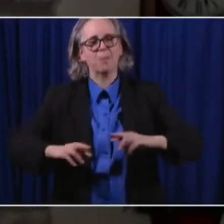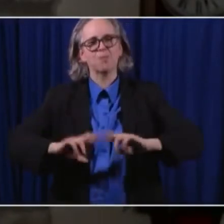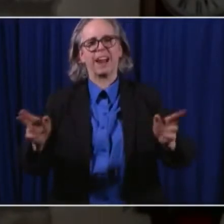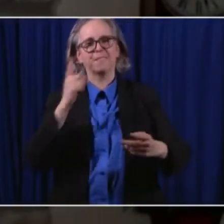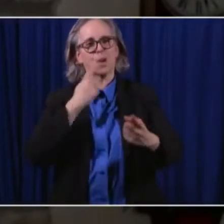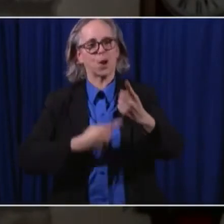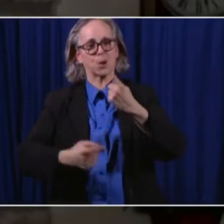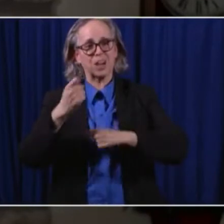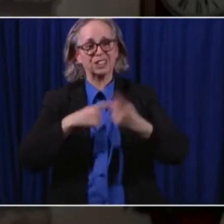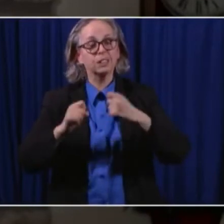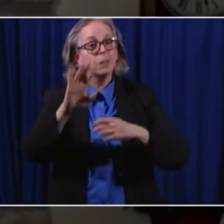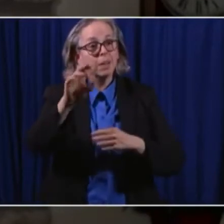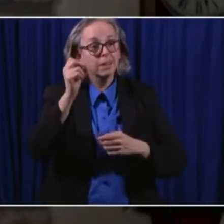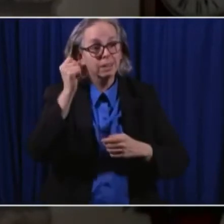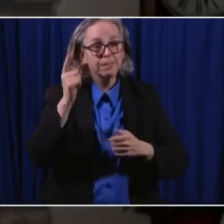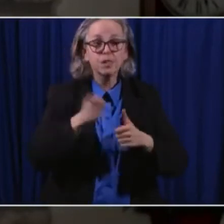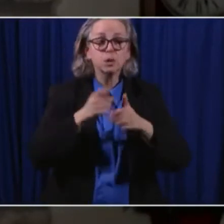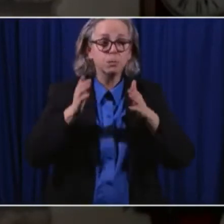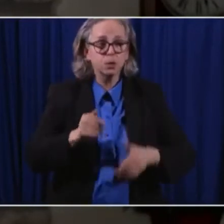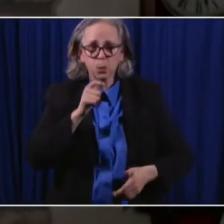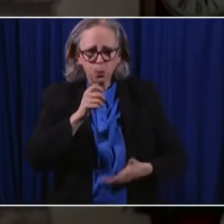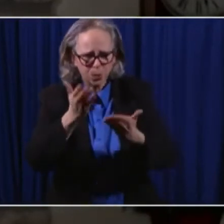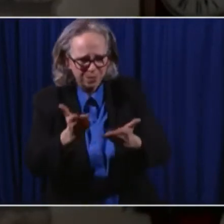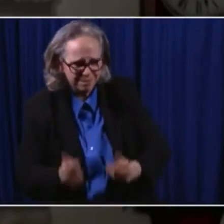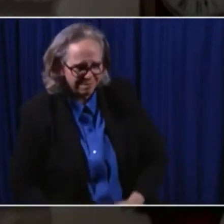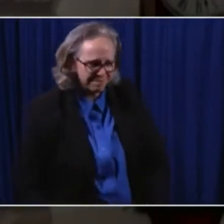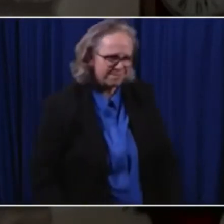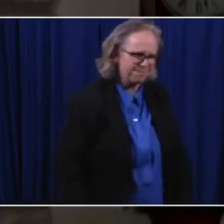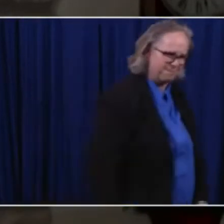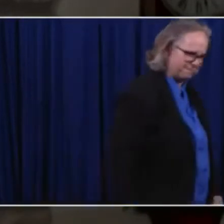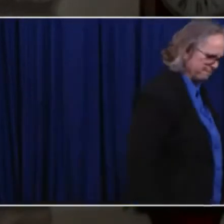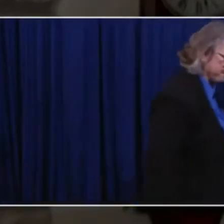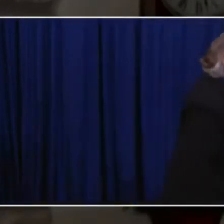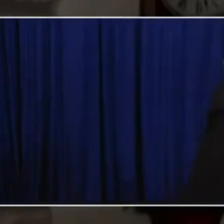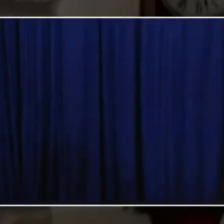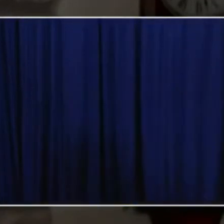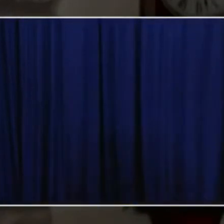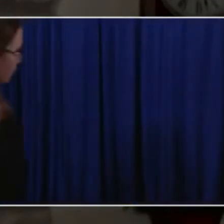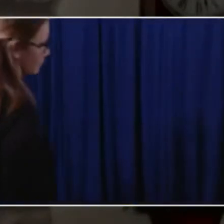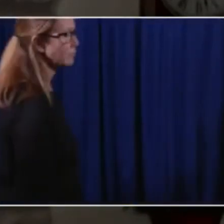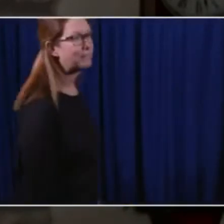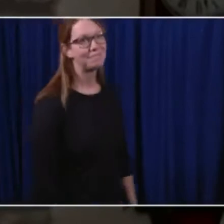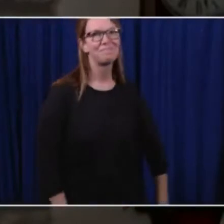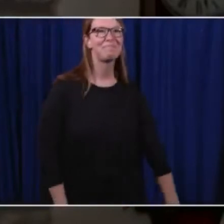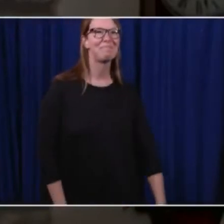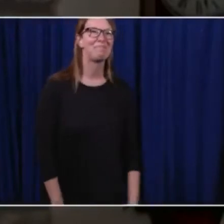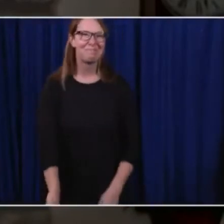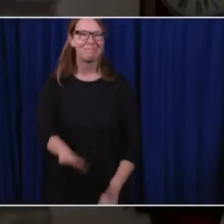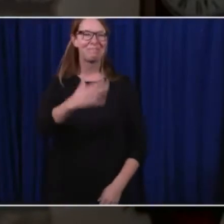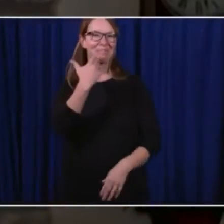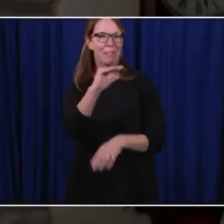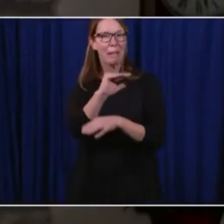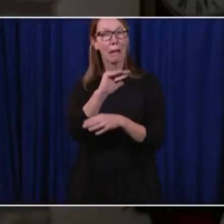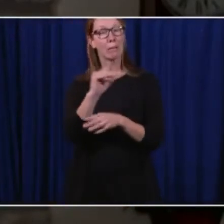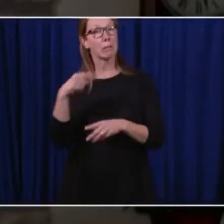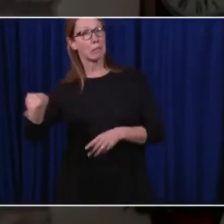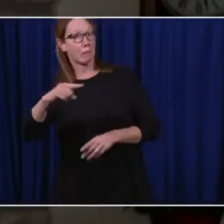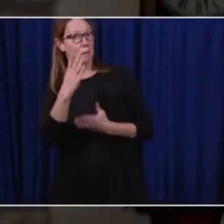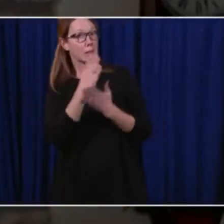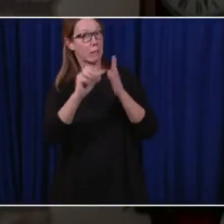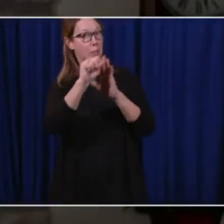at WCMH in Columbus. Hi, Governor. Thank you so much for doing this today. Some states are pushing back on